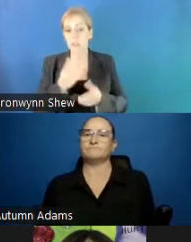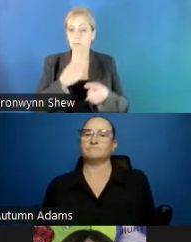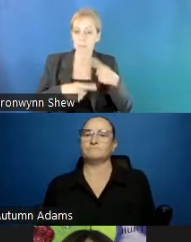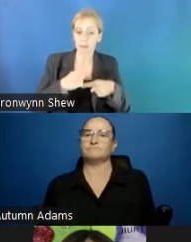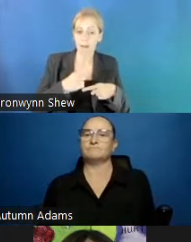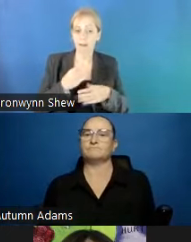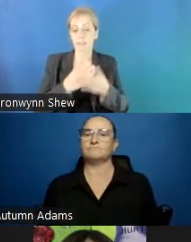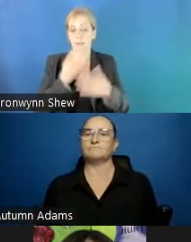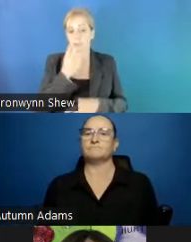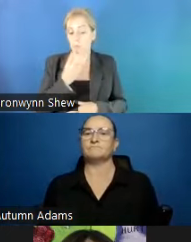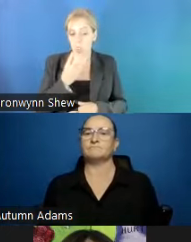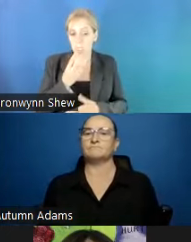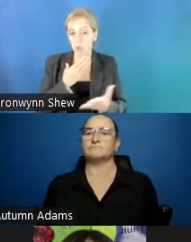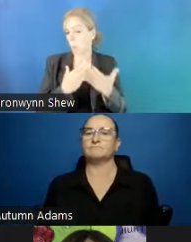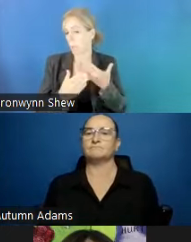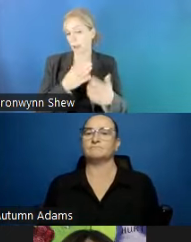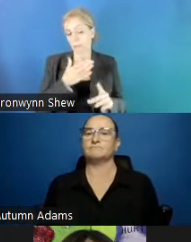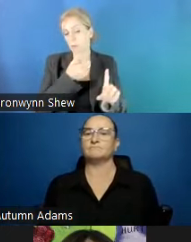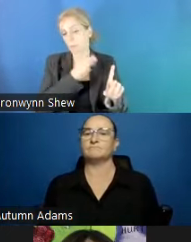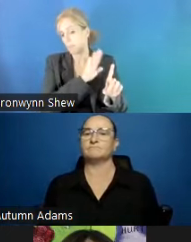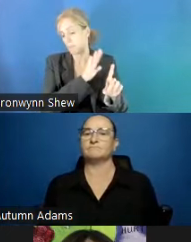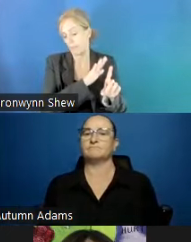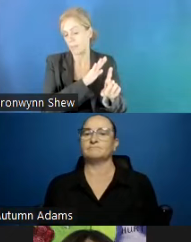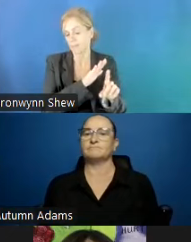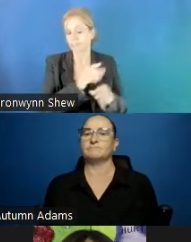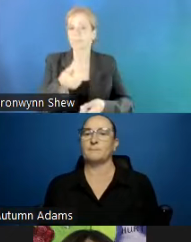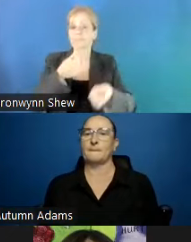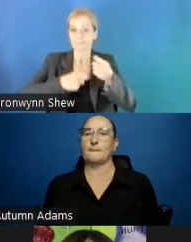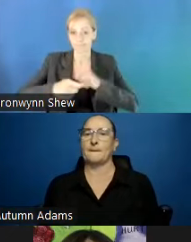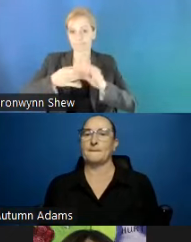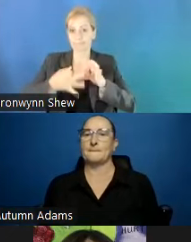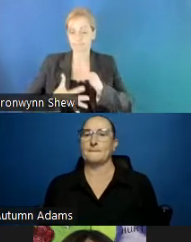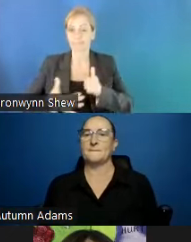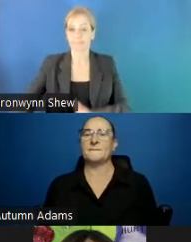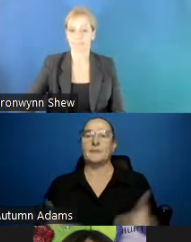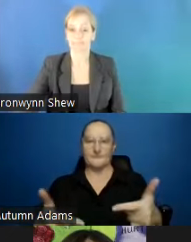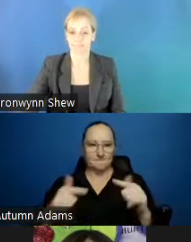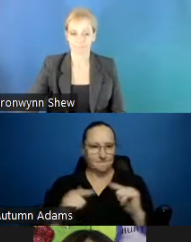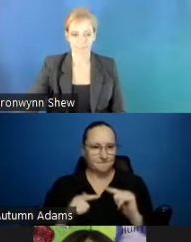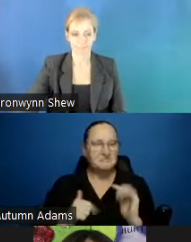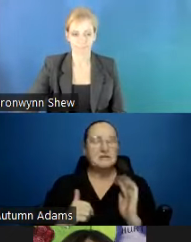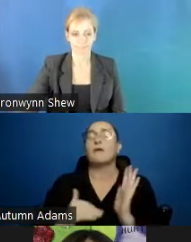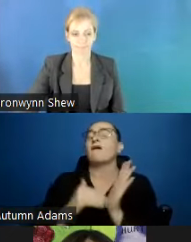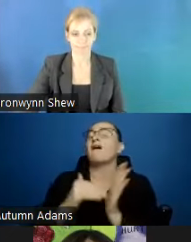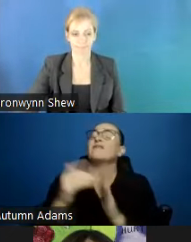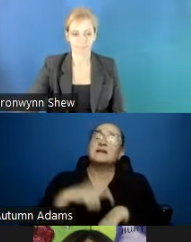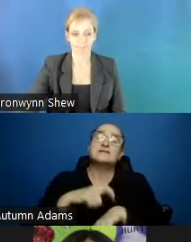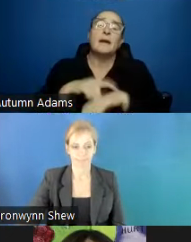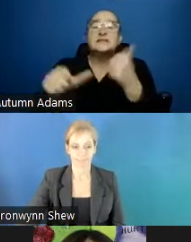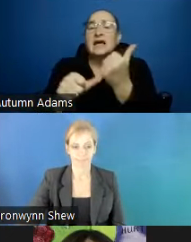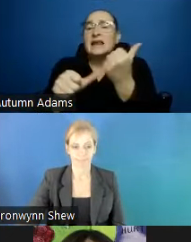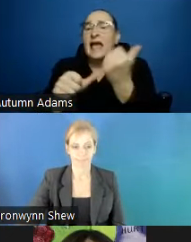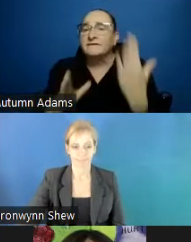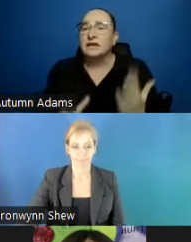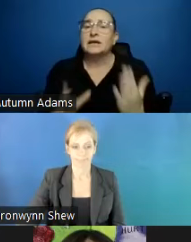whatever their method may be. Oftentimes, as a advocate or social worker, or what